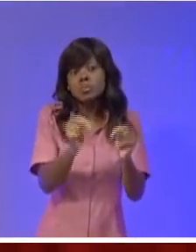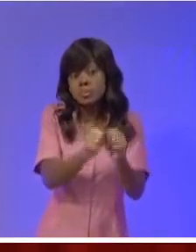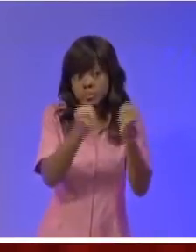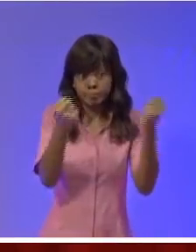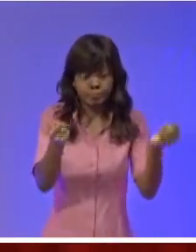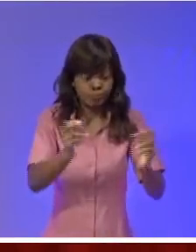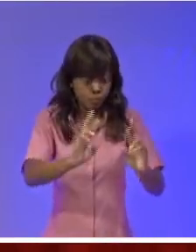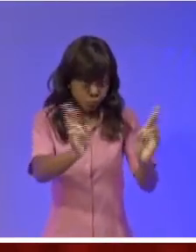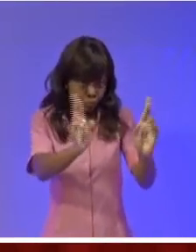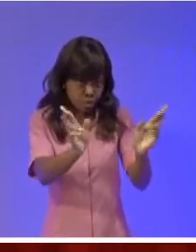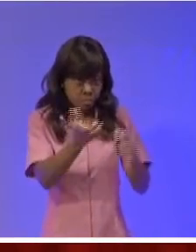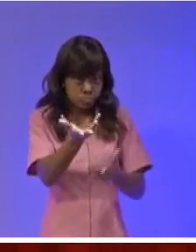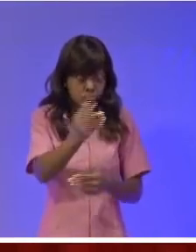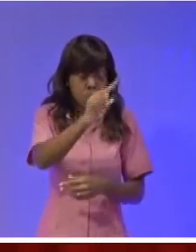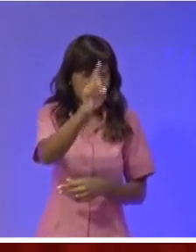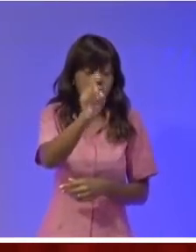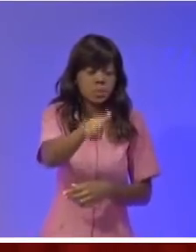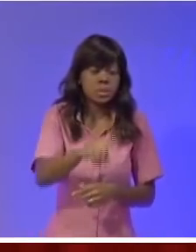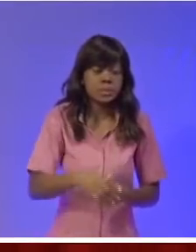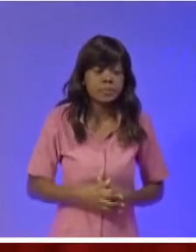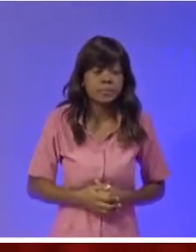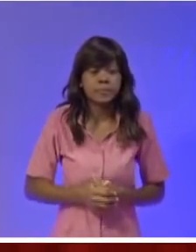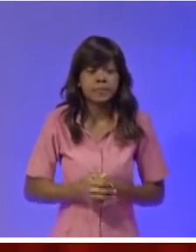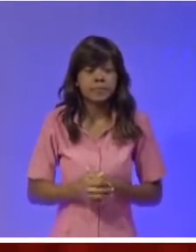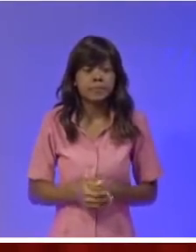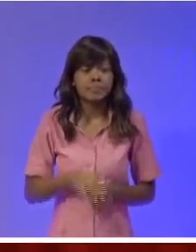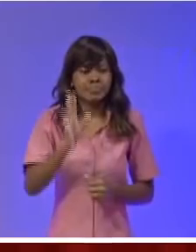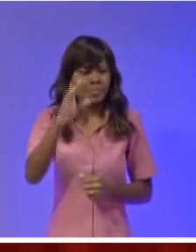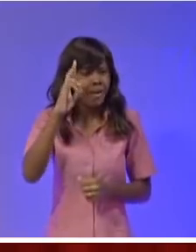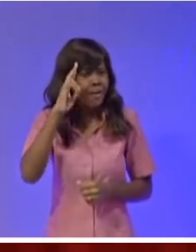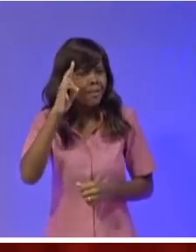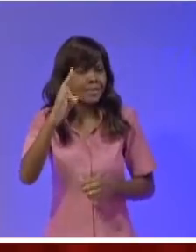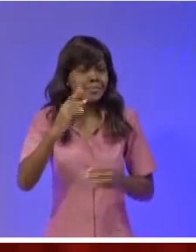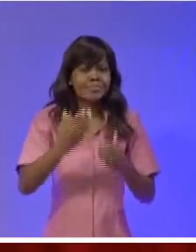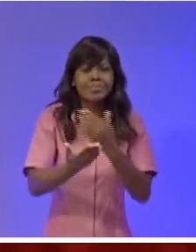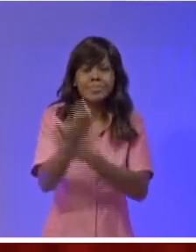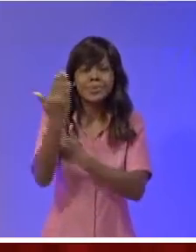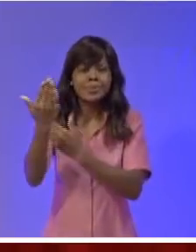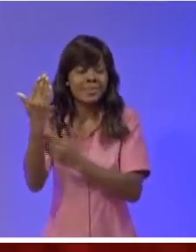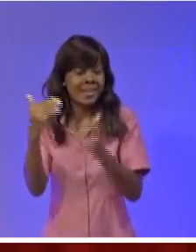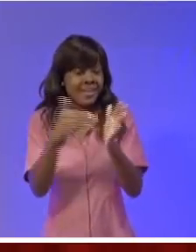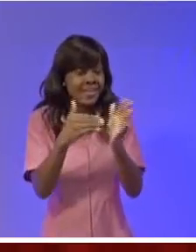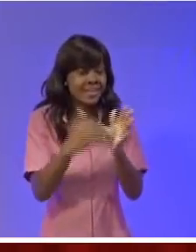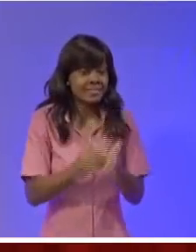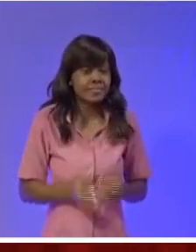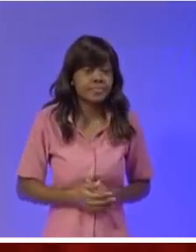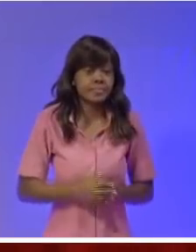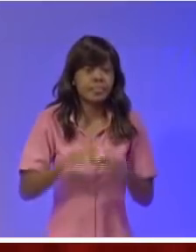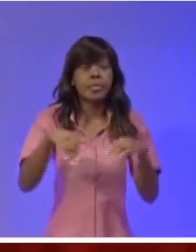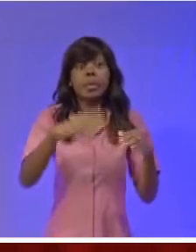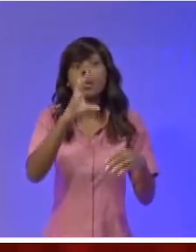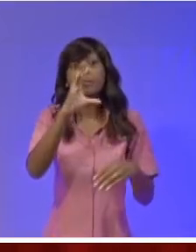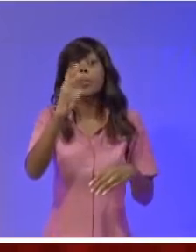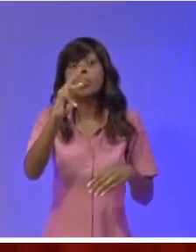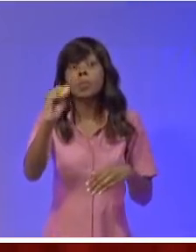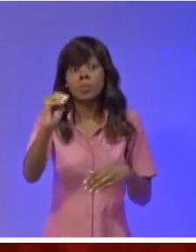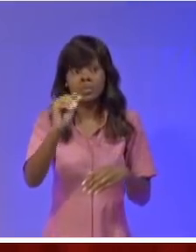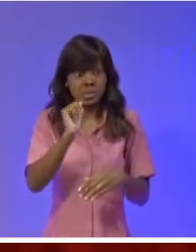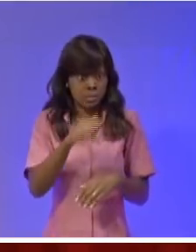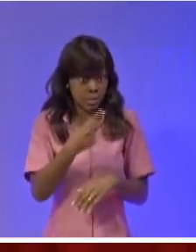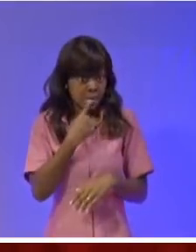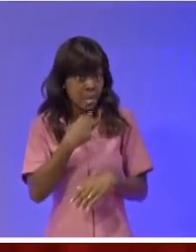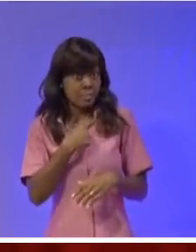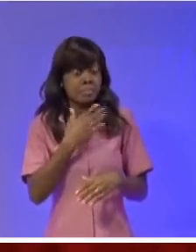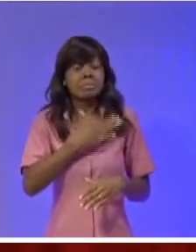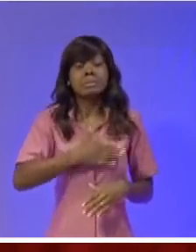follow-up question. Hi, good morning again. So my question is for the CMO. Could you tell us what the outcome was